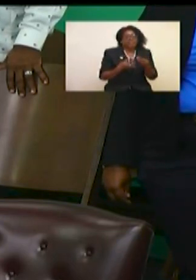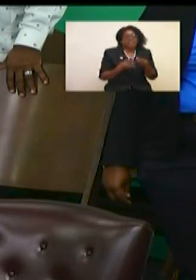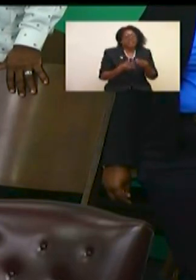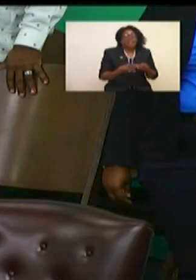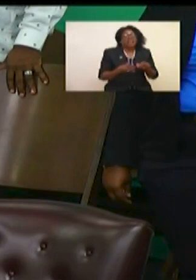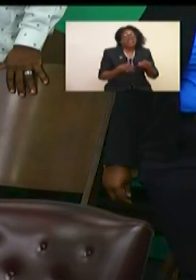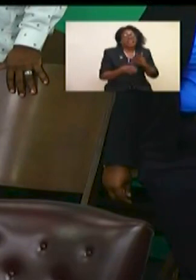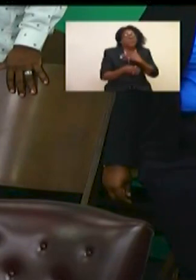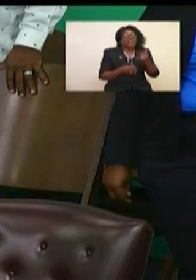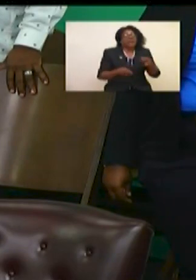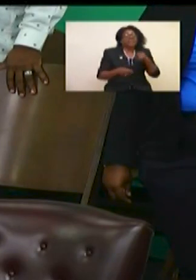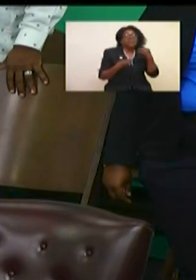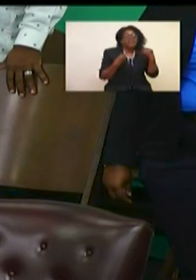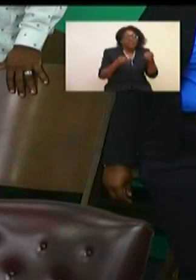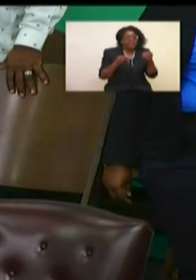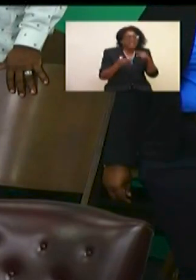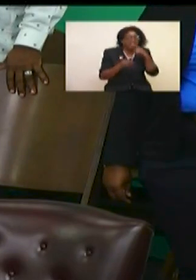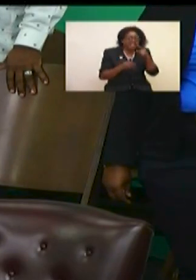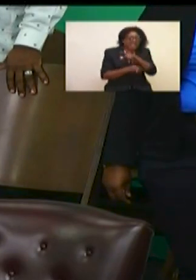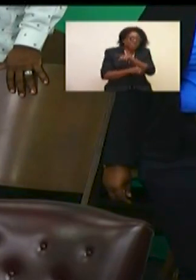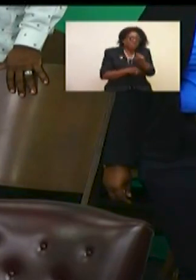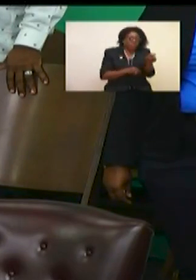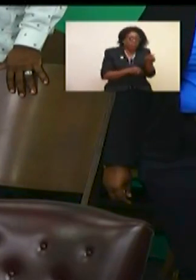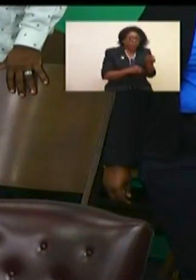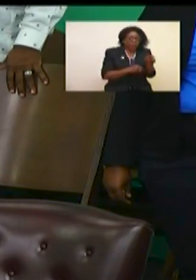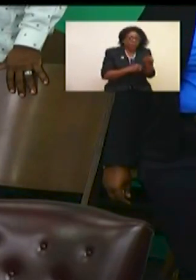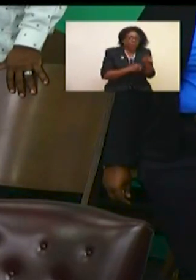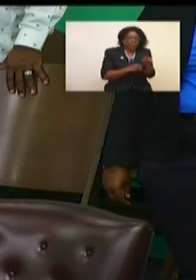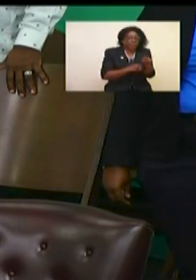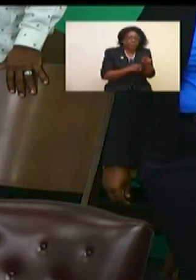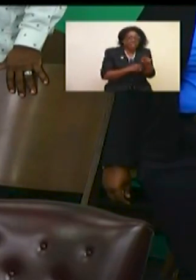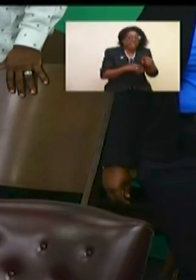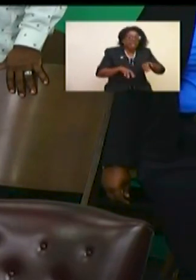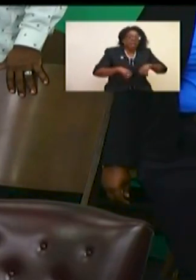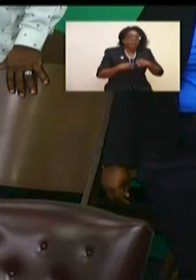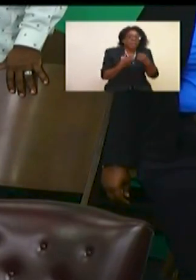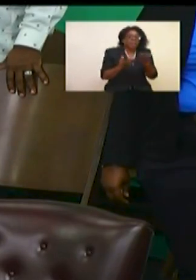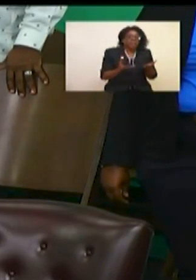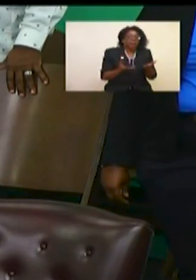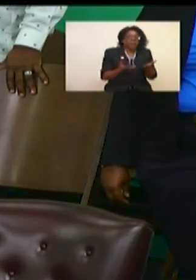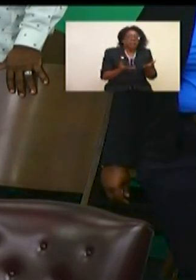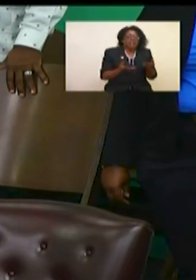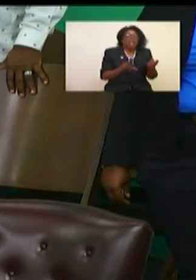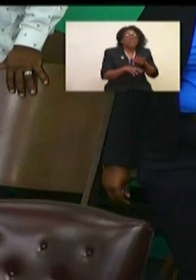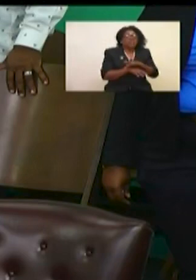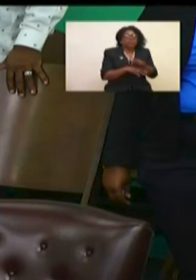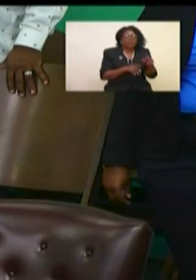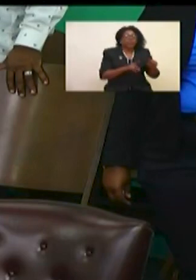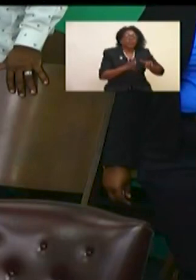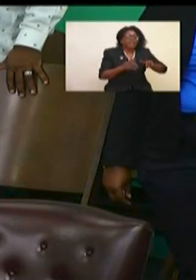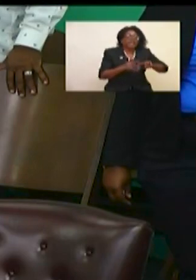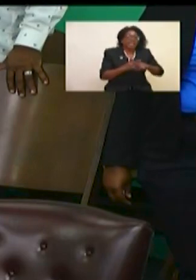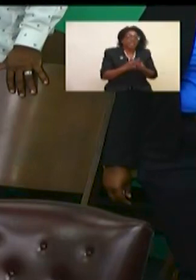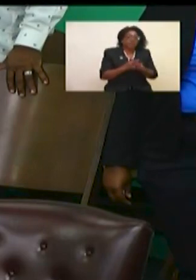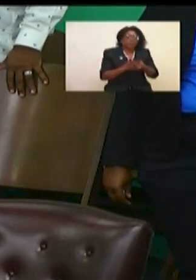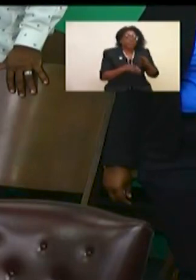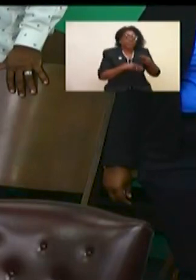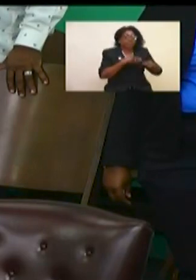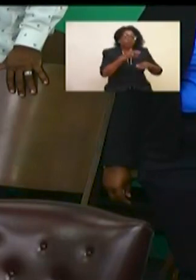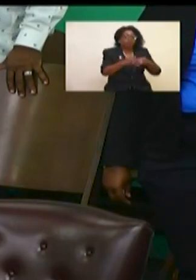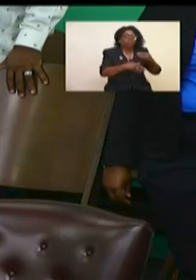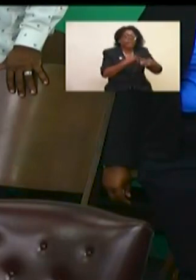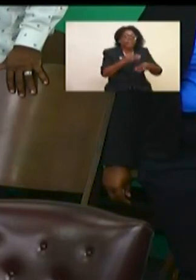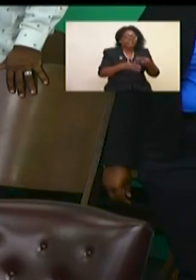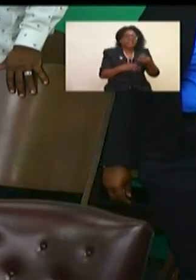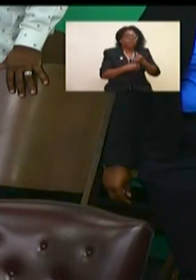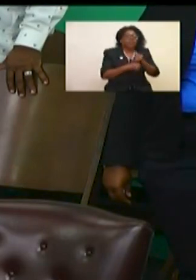they will have nothing to say to you or pay no attention to you. However, as soon as you begin to make progress and try to